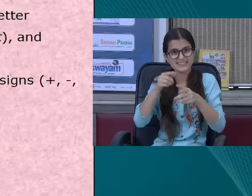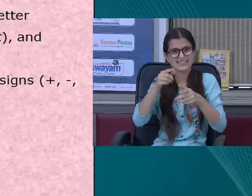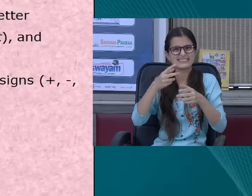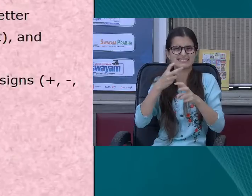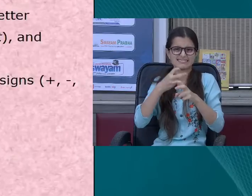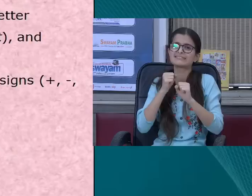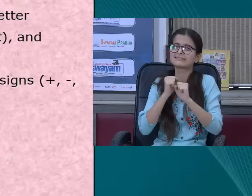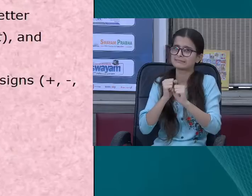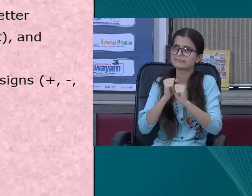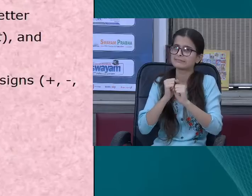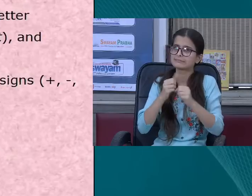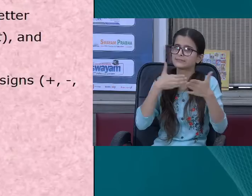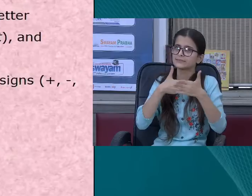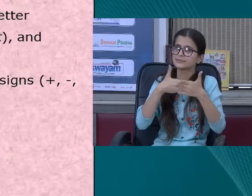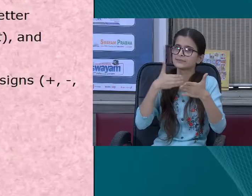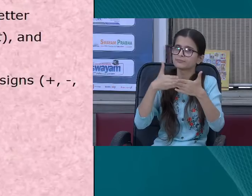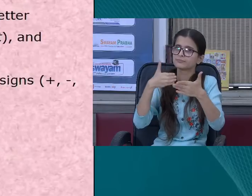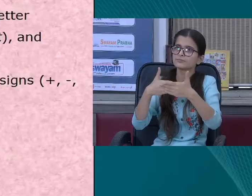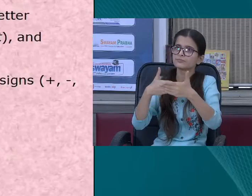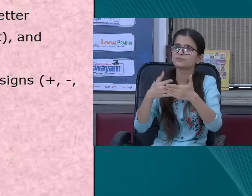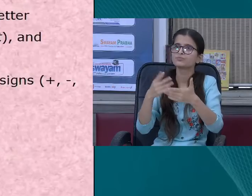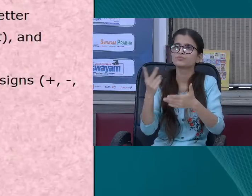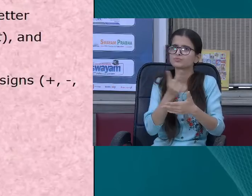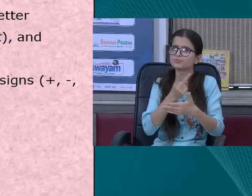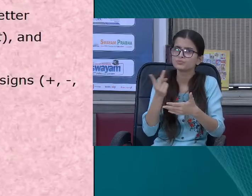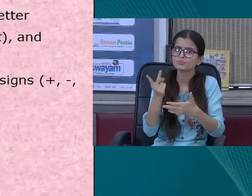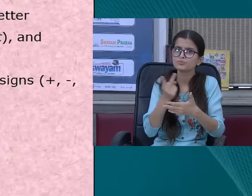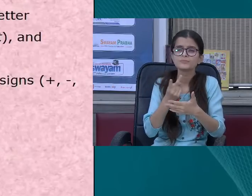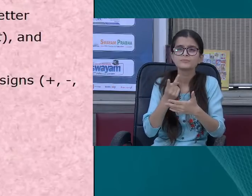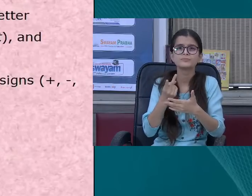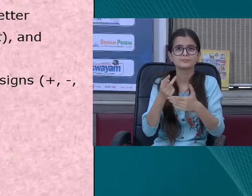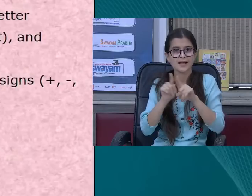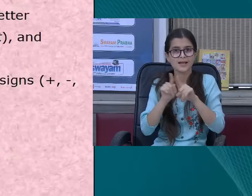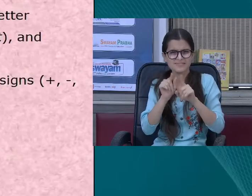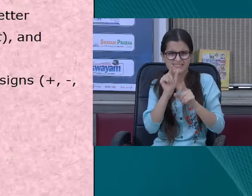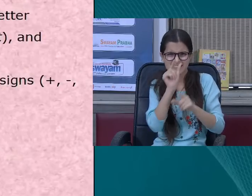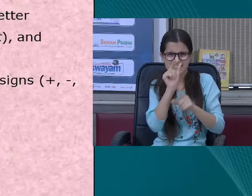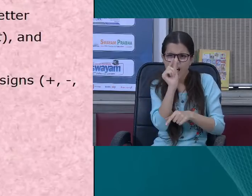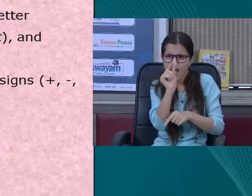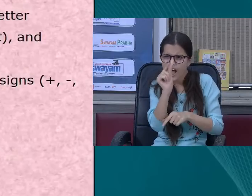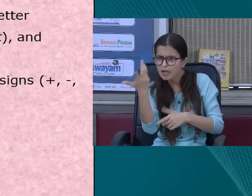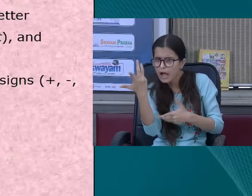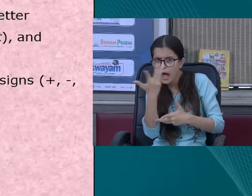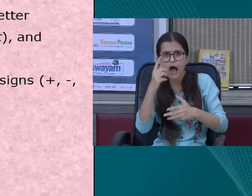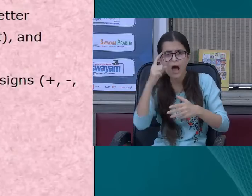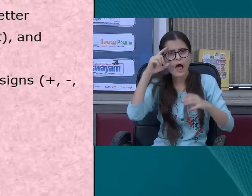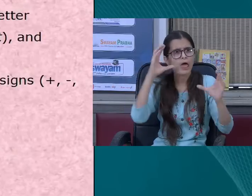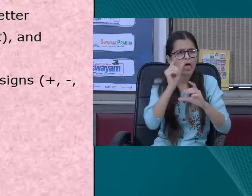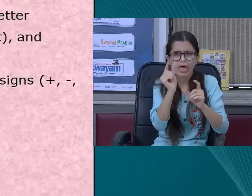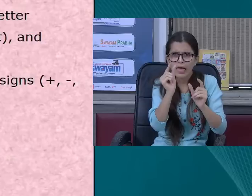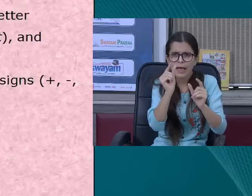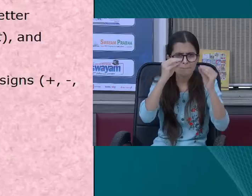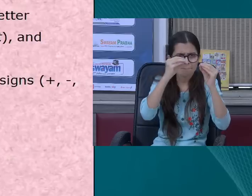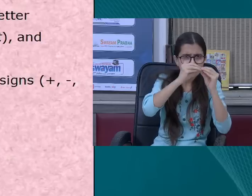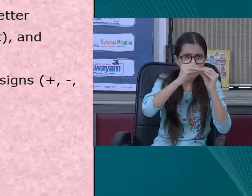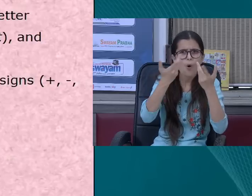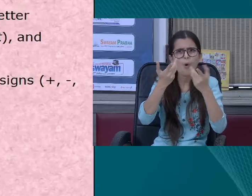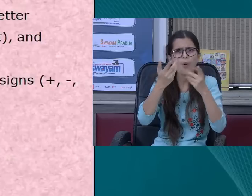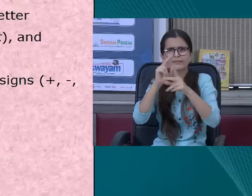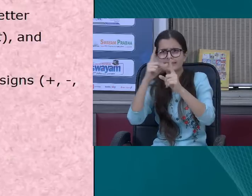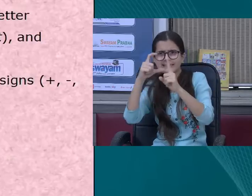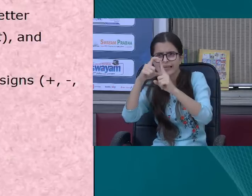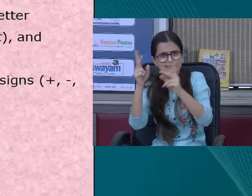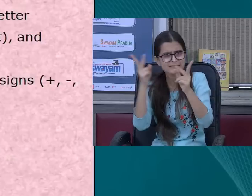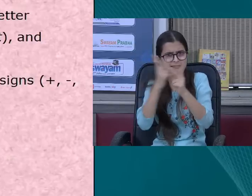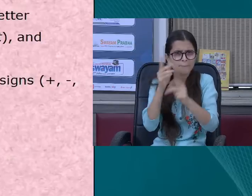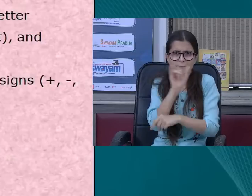in differentiating the sounds and also the letters. Sometimes confuse us with even the most common words,